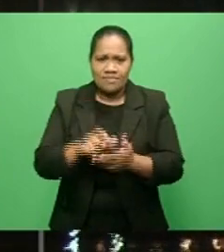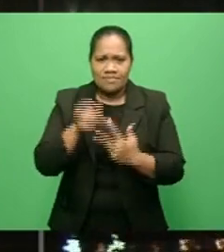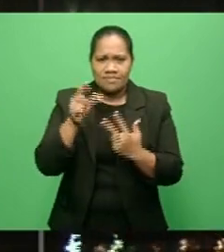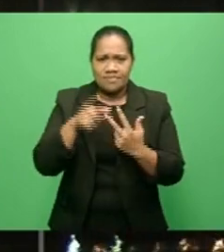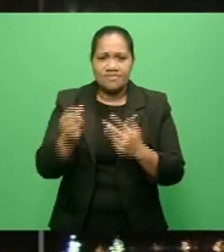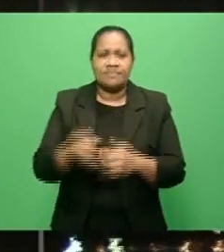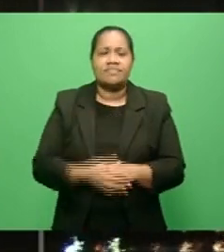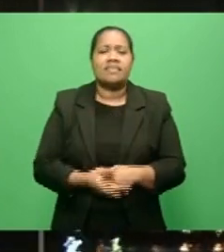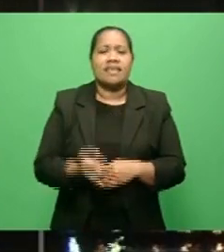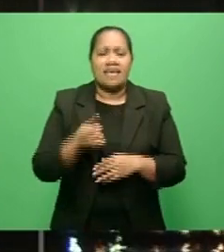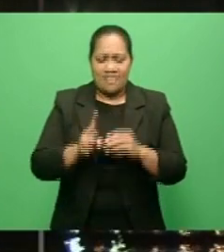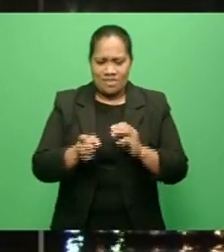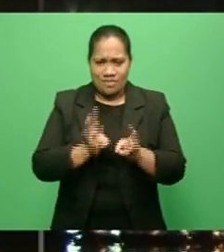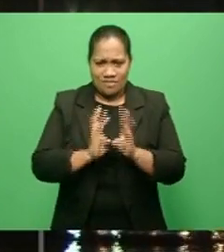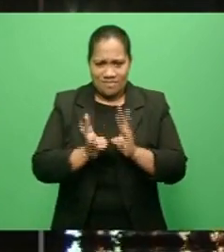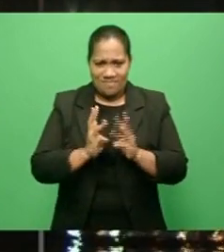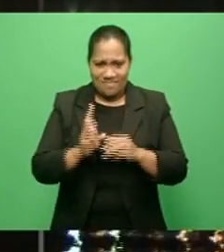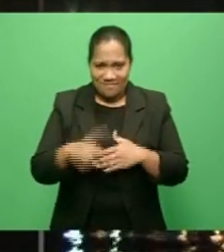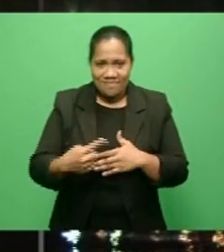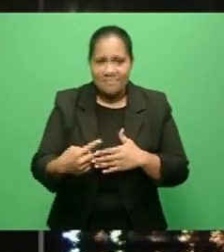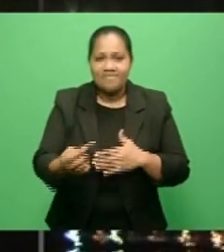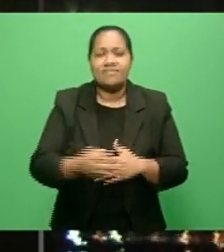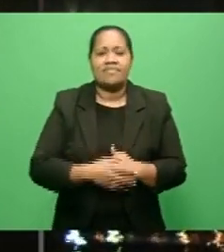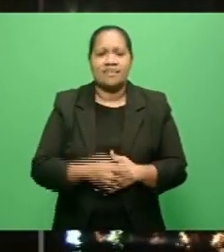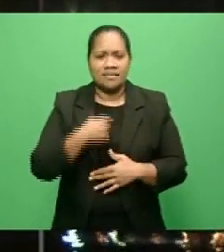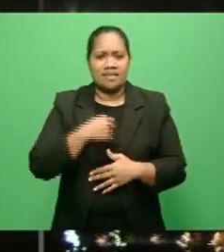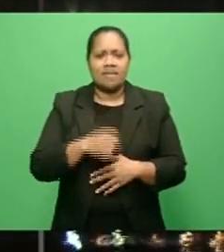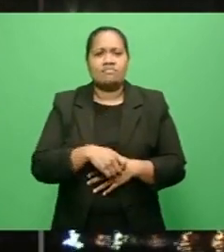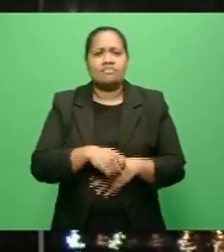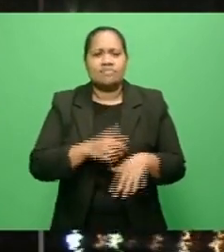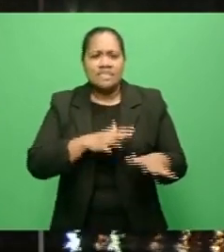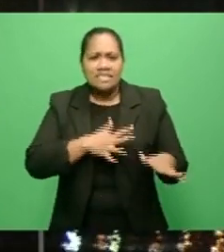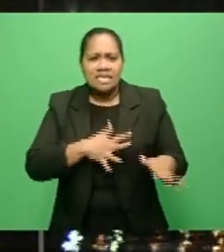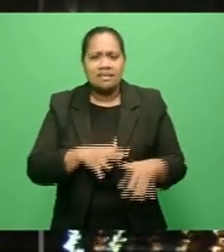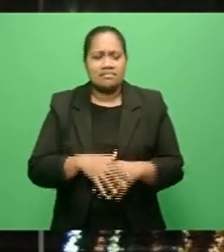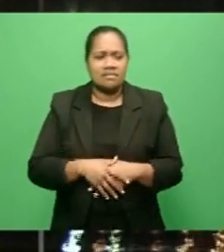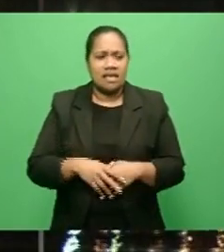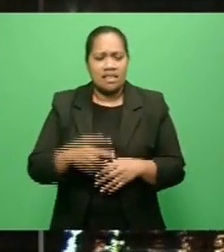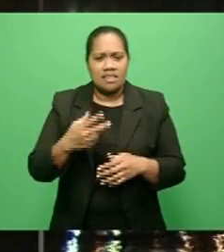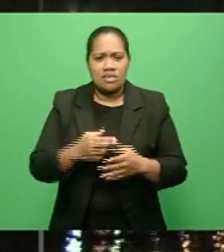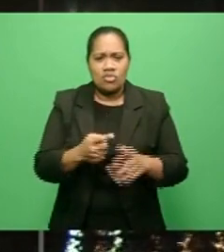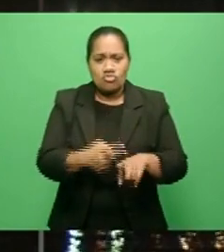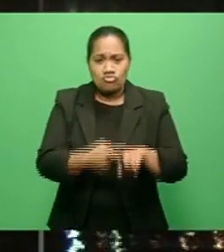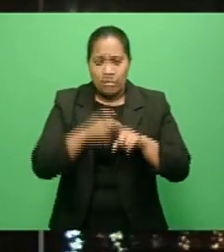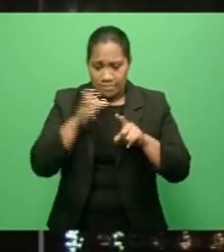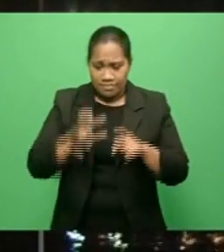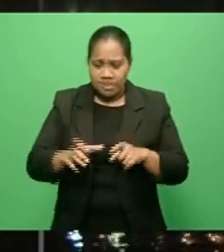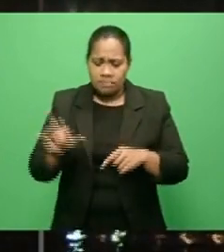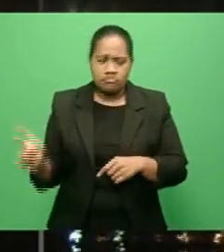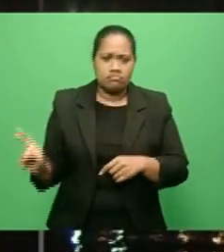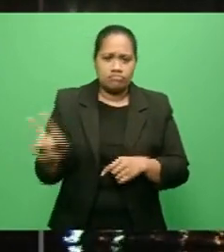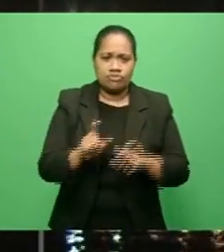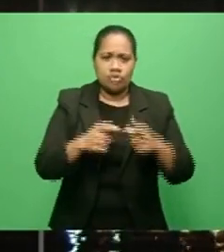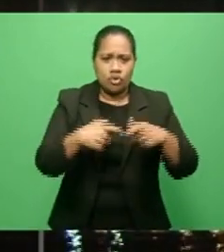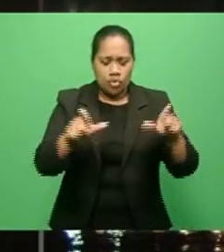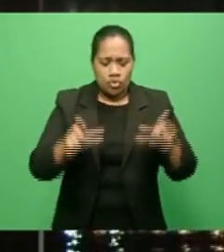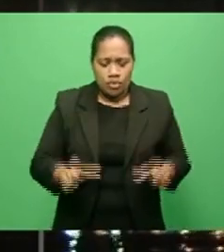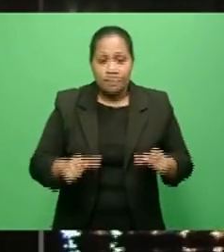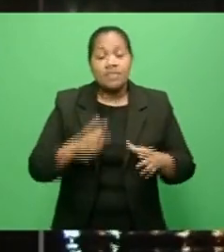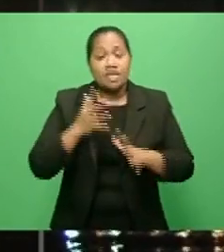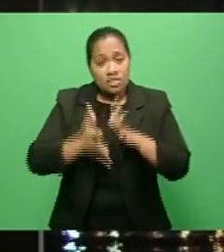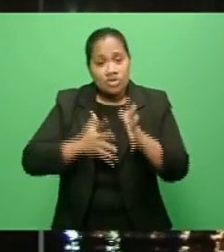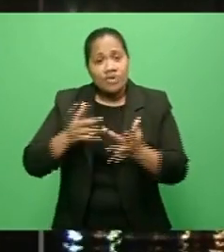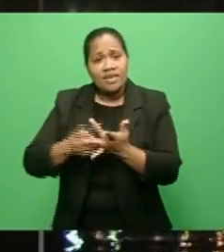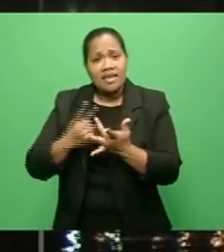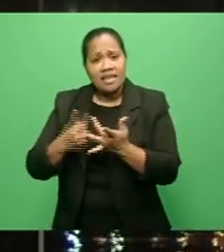weather continues. And I was scared, says rapist on court appearance. For these stories and others, tune in daily to our sister